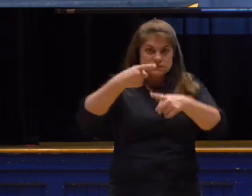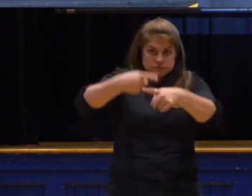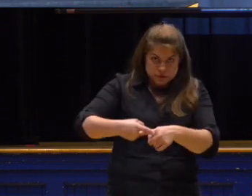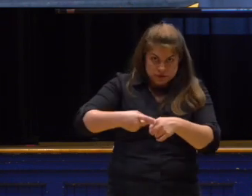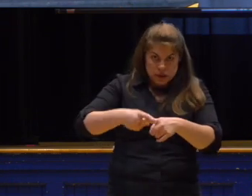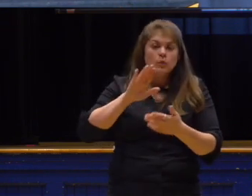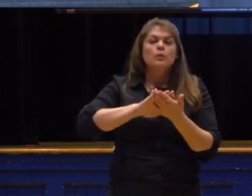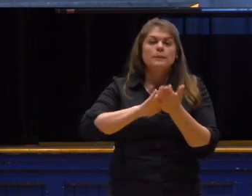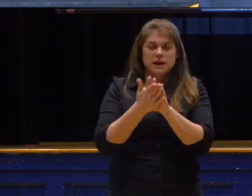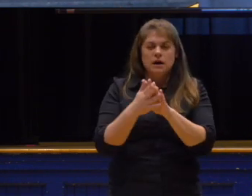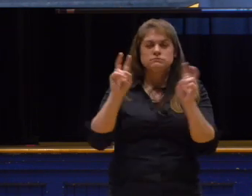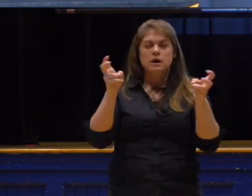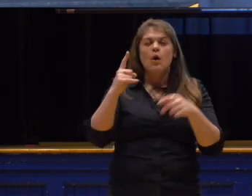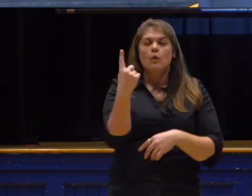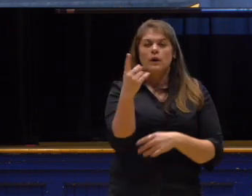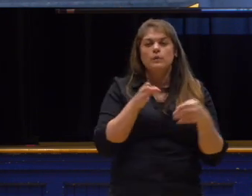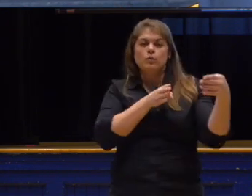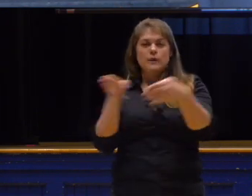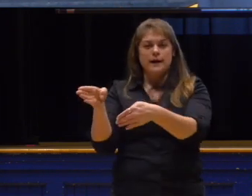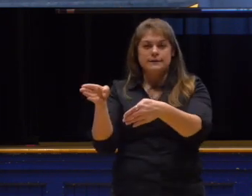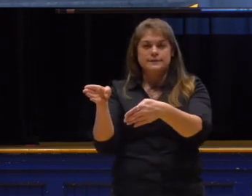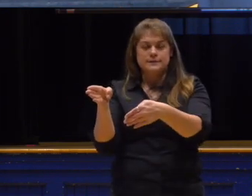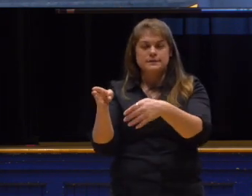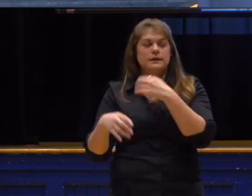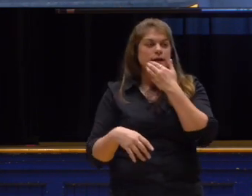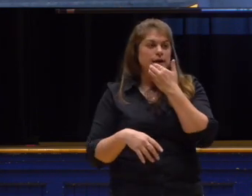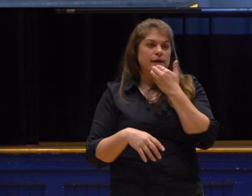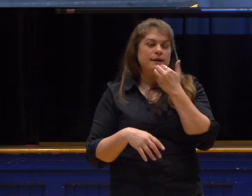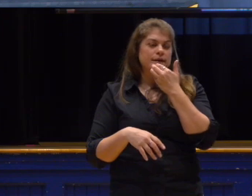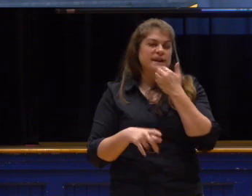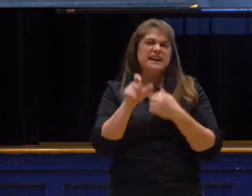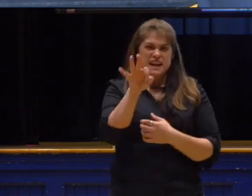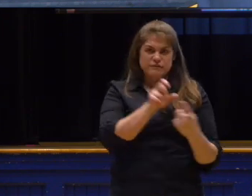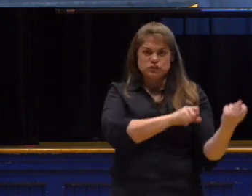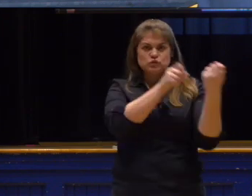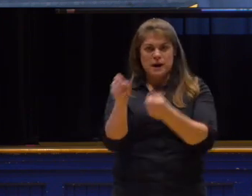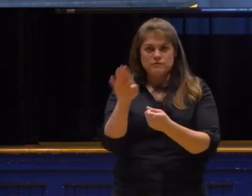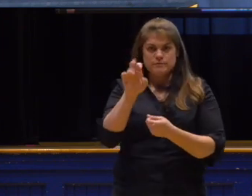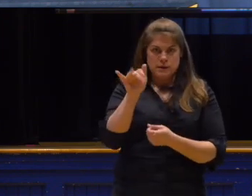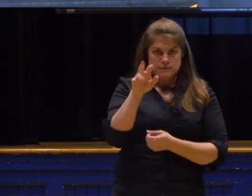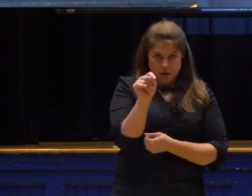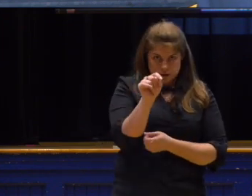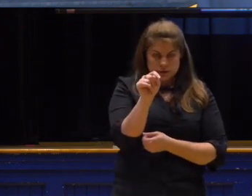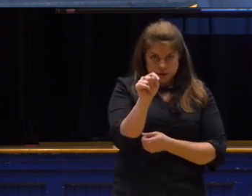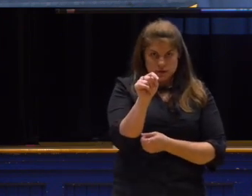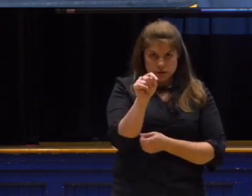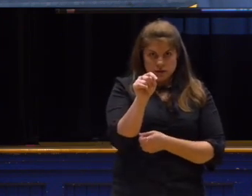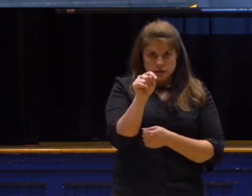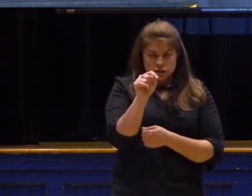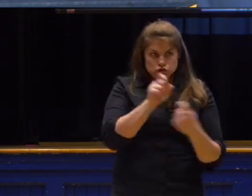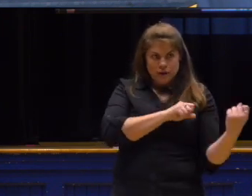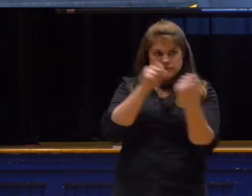way out of the X in both directions. If you are on Belmont Avenue coming from